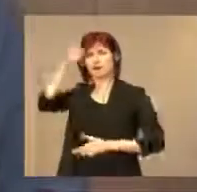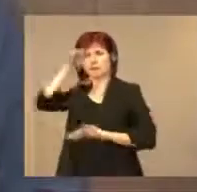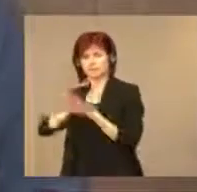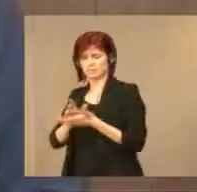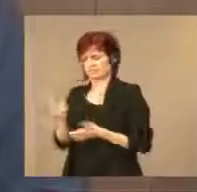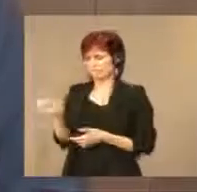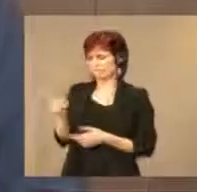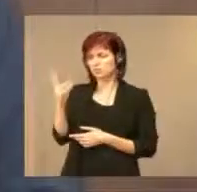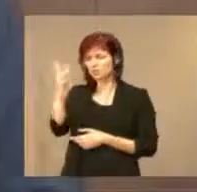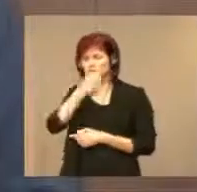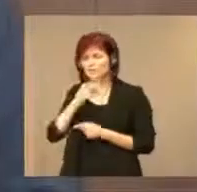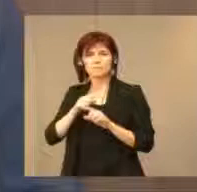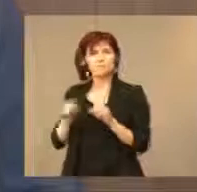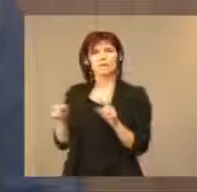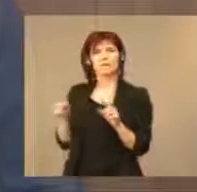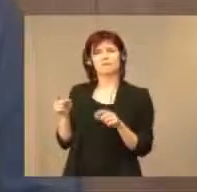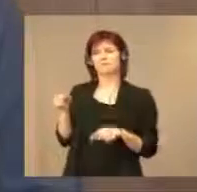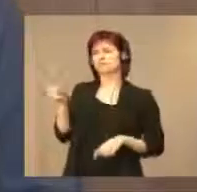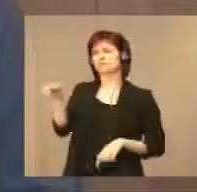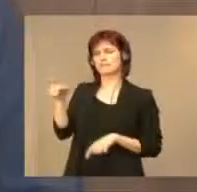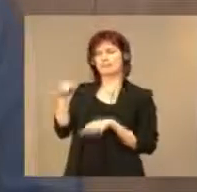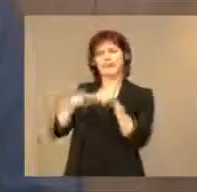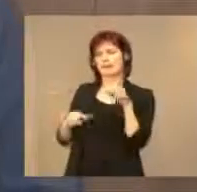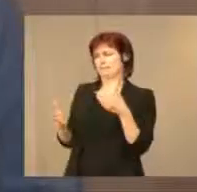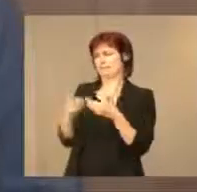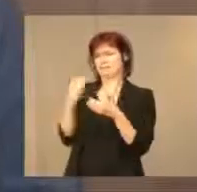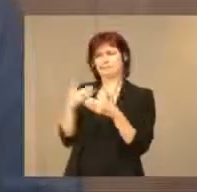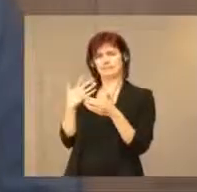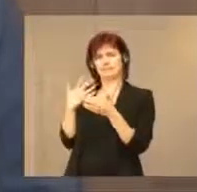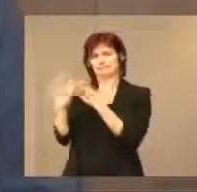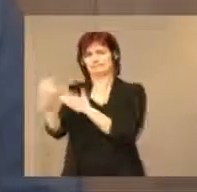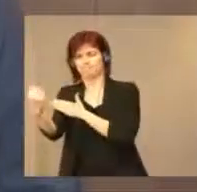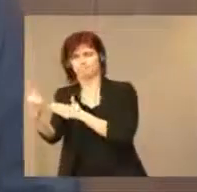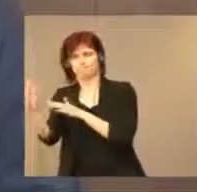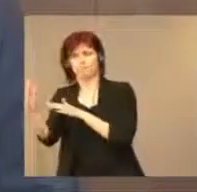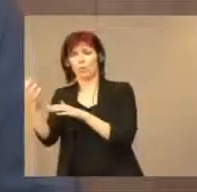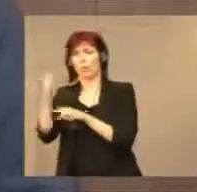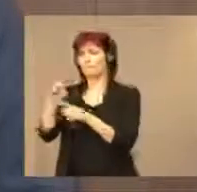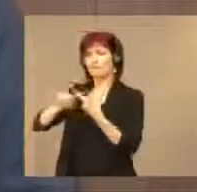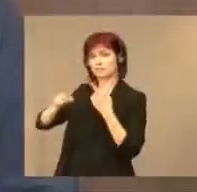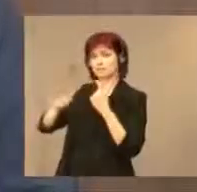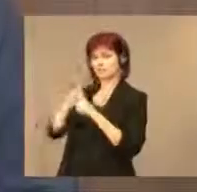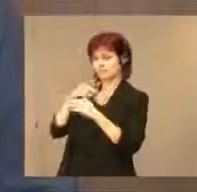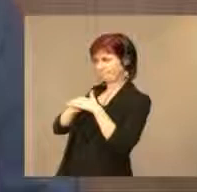not accessible in order that she could get out or that her friends could get in.